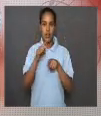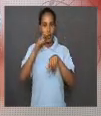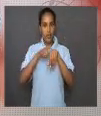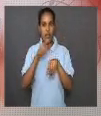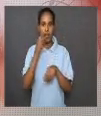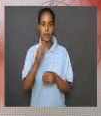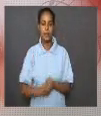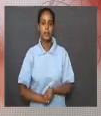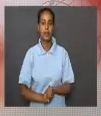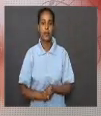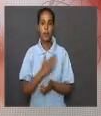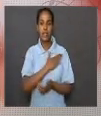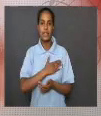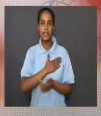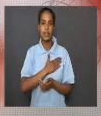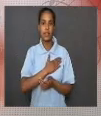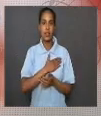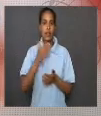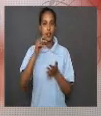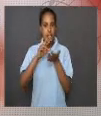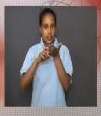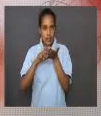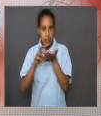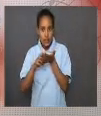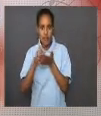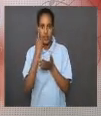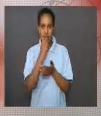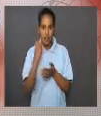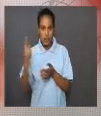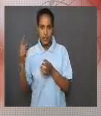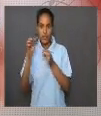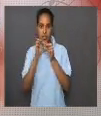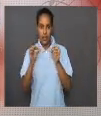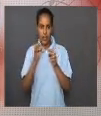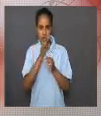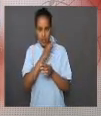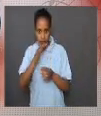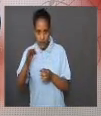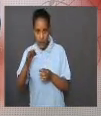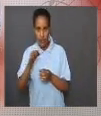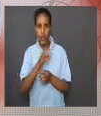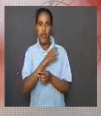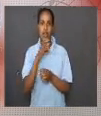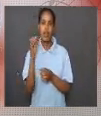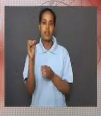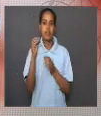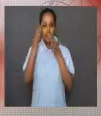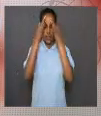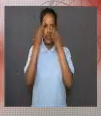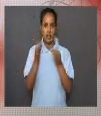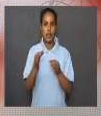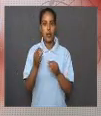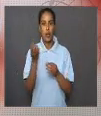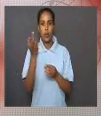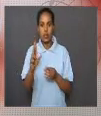time. Please read each sentence carefully and determine